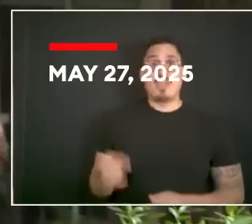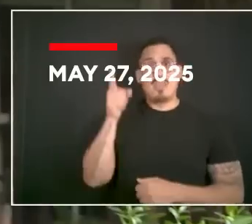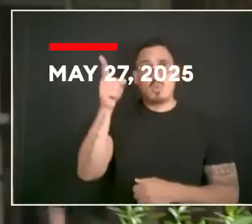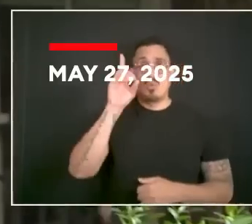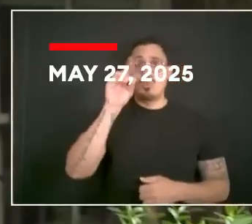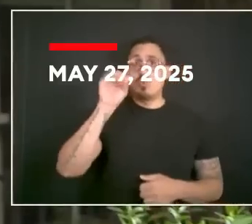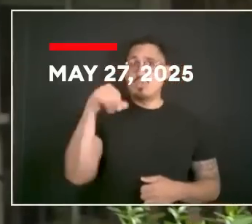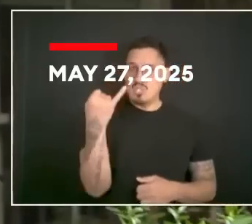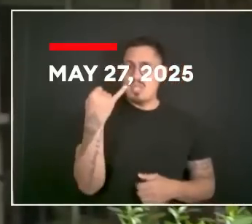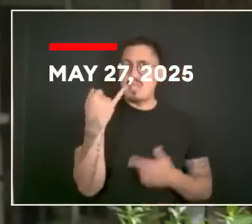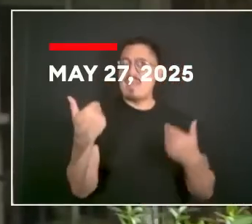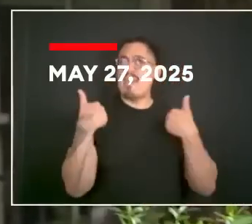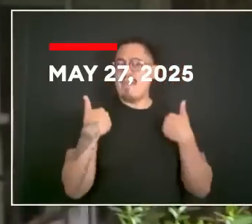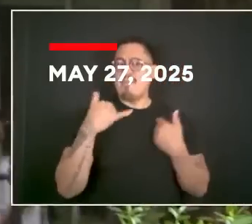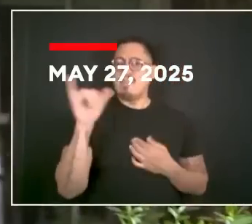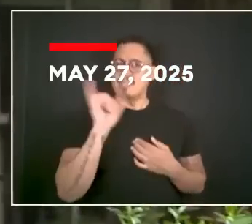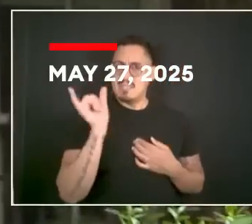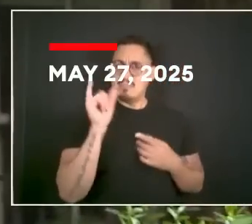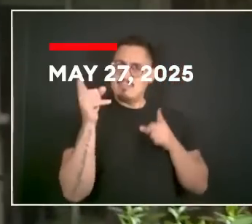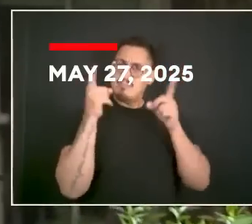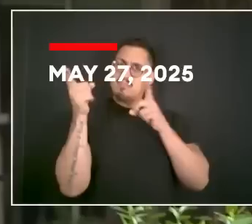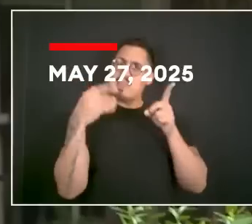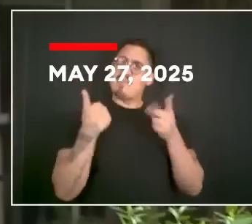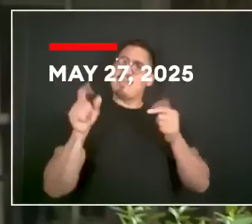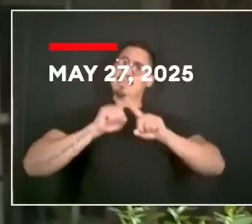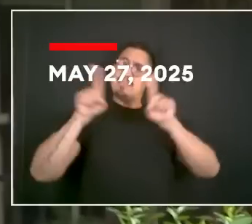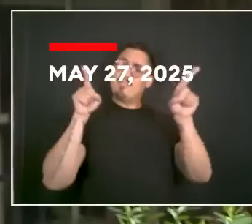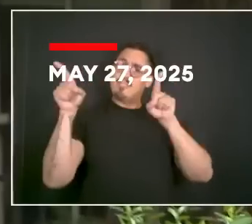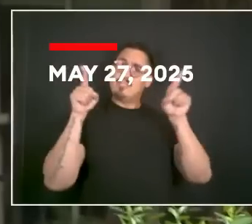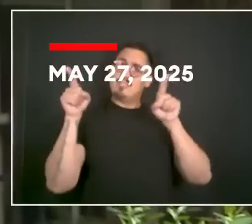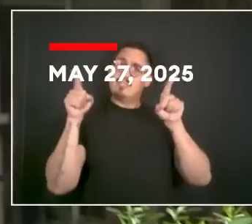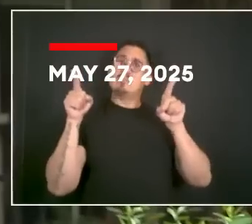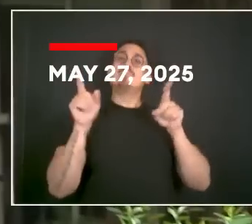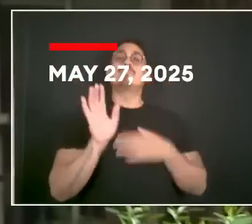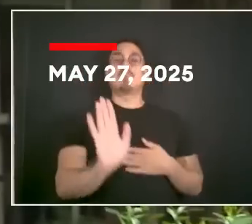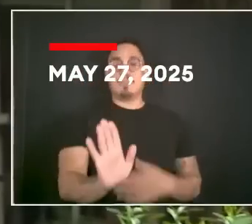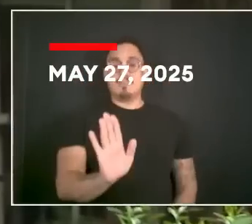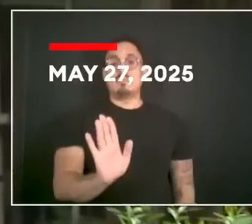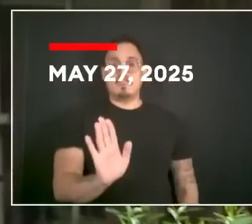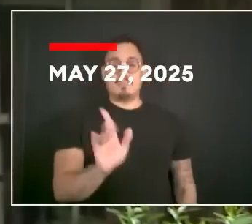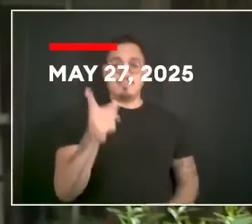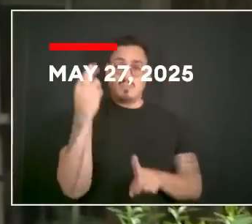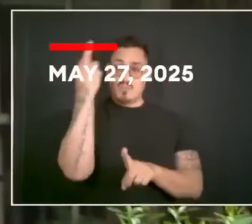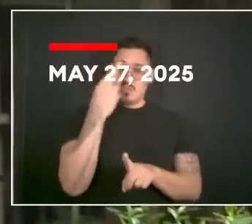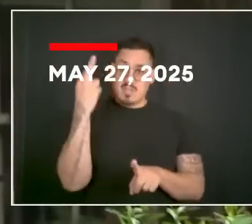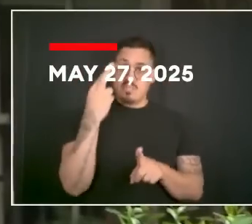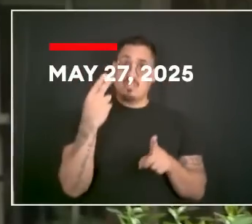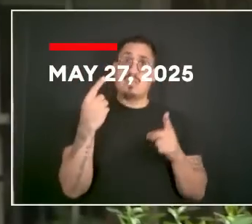Okay. First, do you guys realize that I'm hearing a lot of terms that people are saying